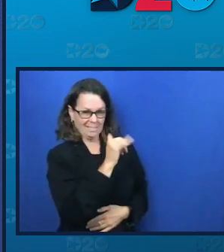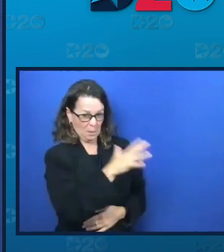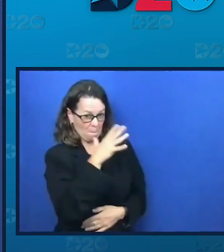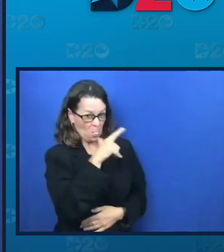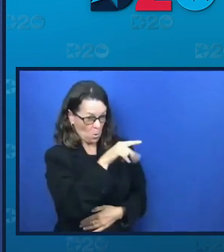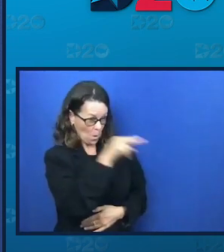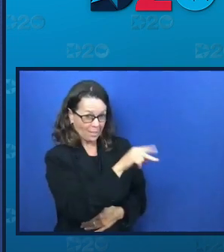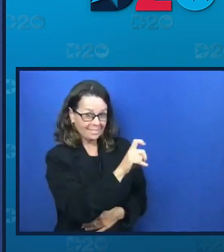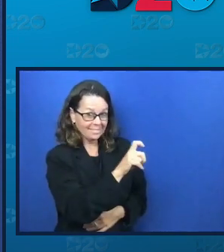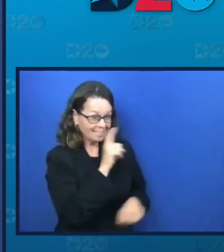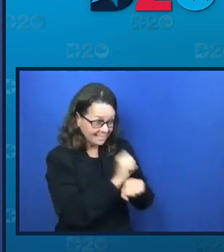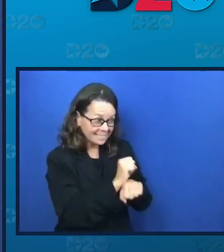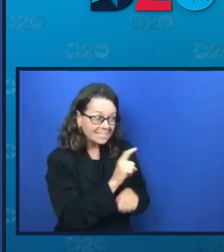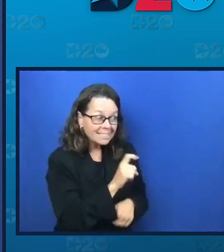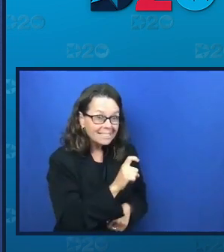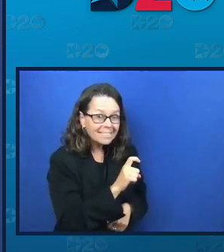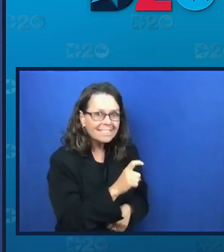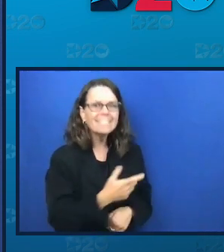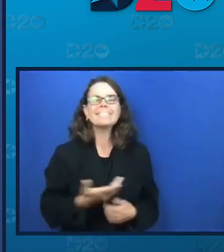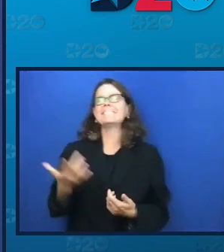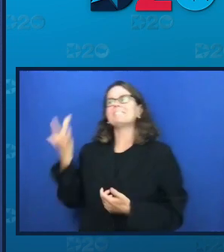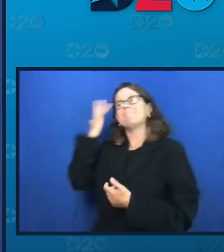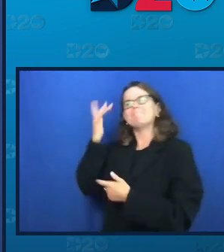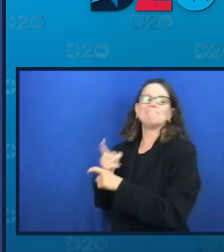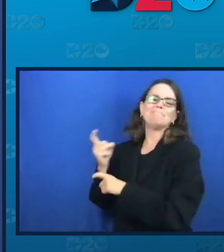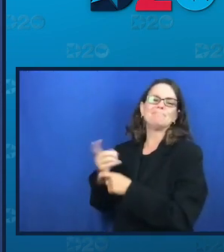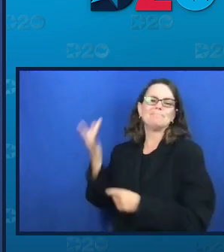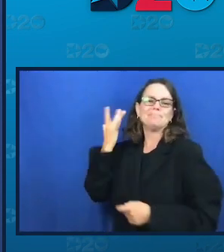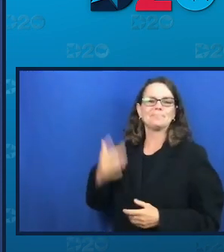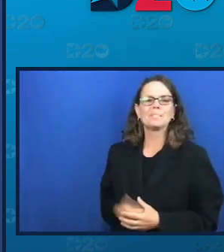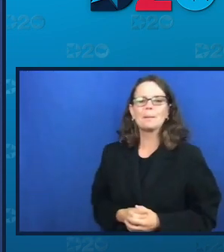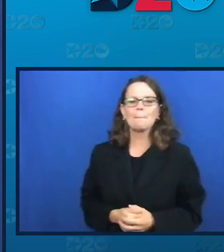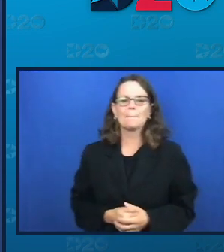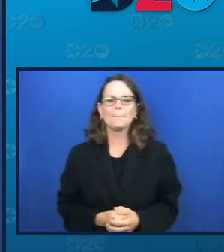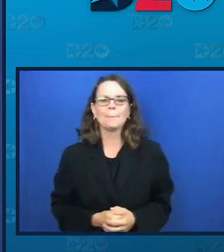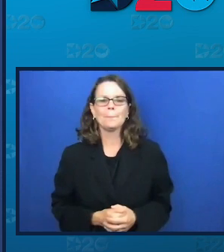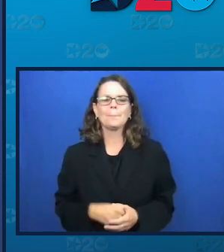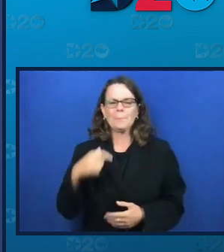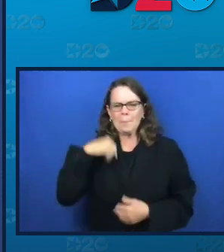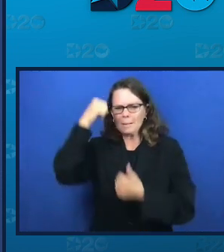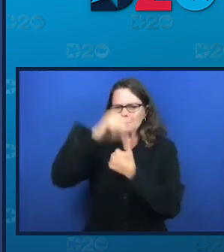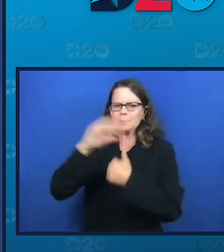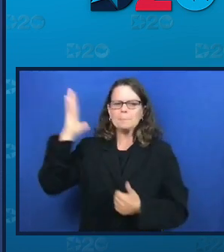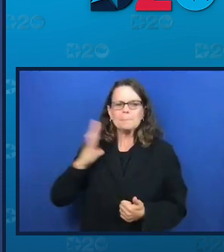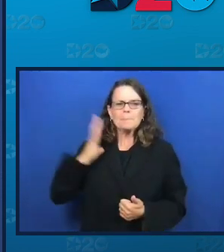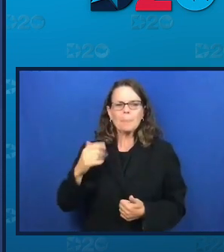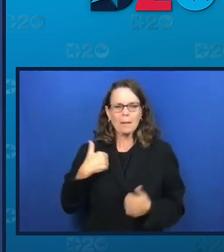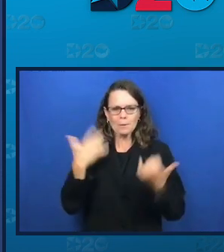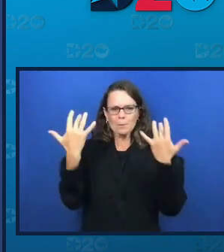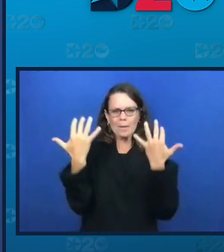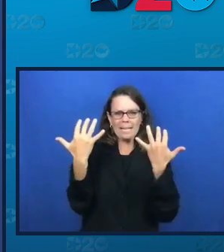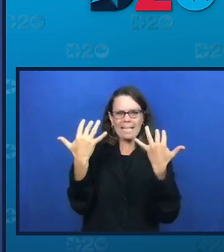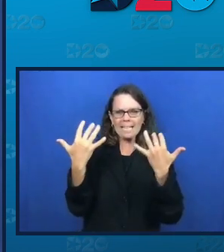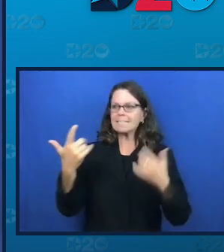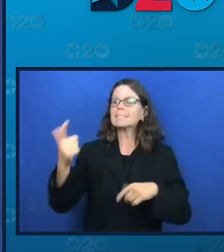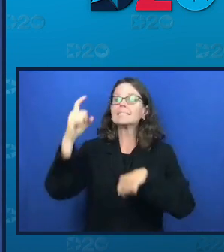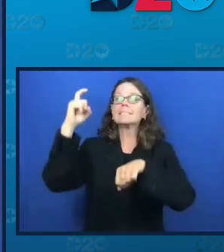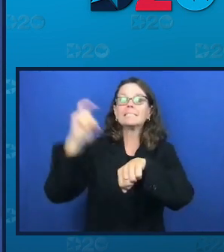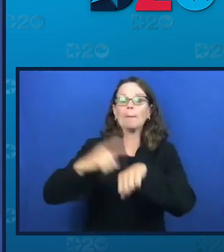remember the steak fry when we were waiting to go on? It worked out to where I was there the same time he was. And he pulled